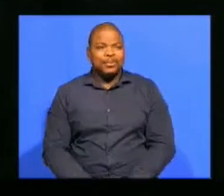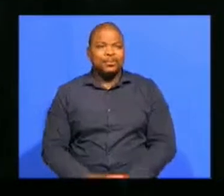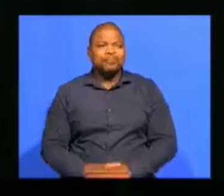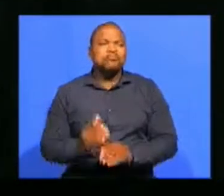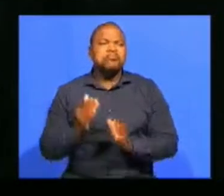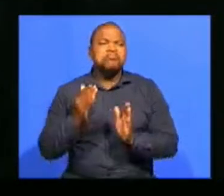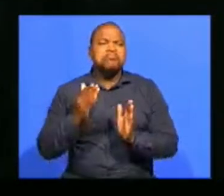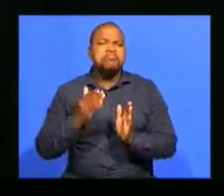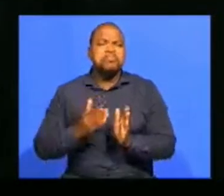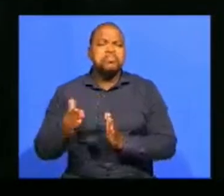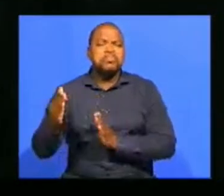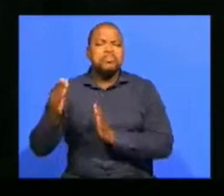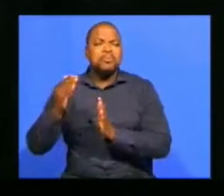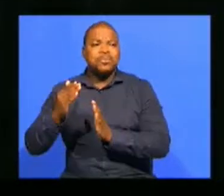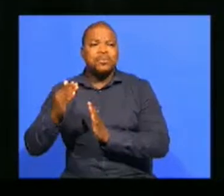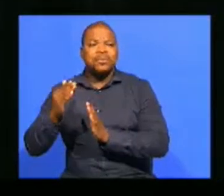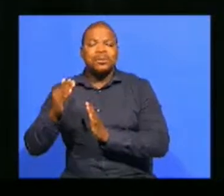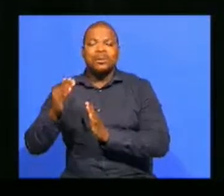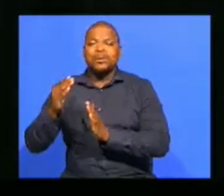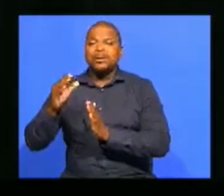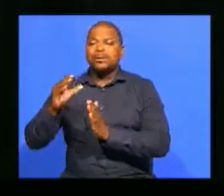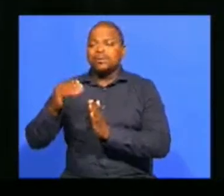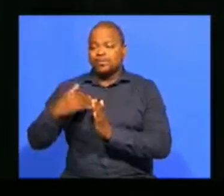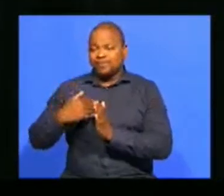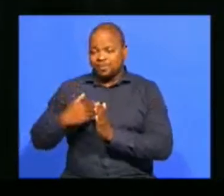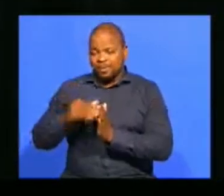attempts that we have rebuffed